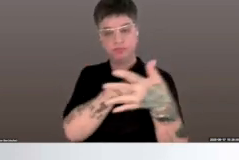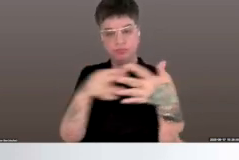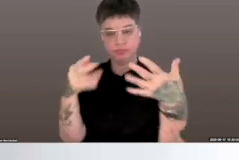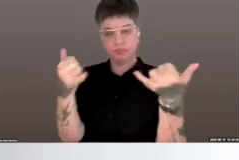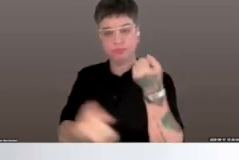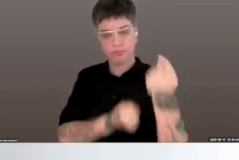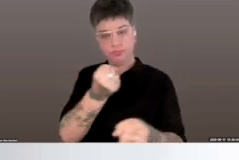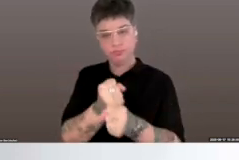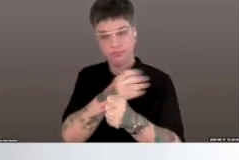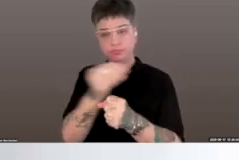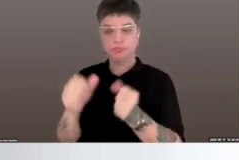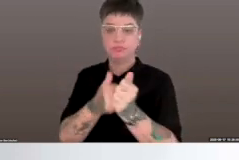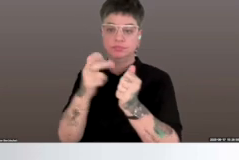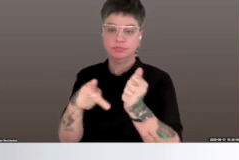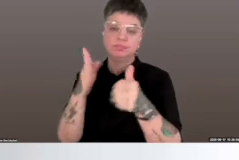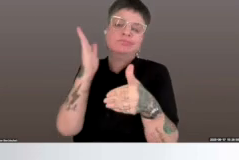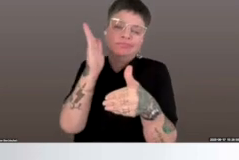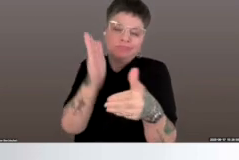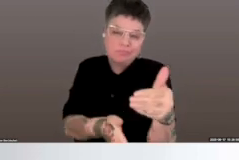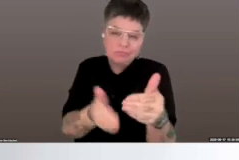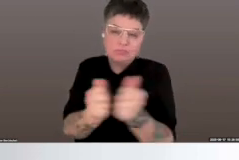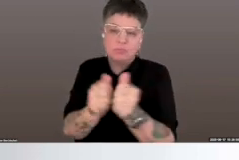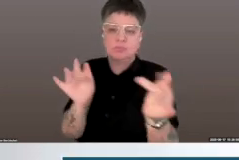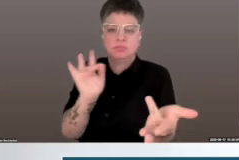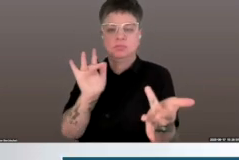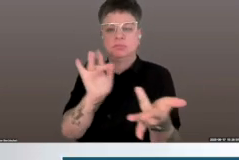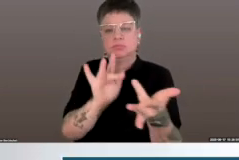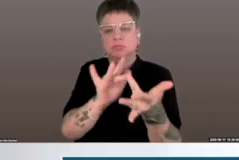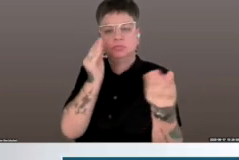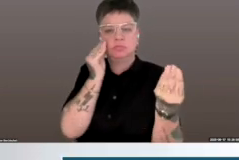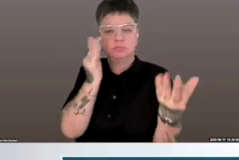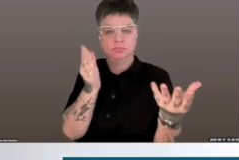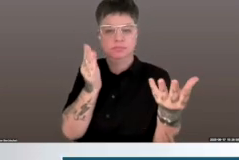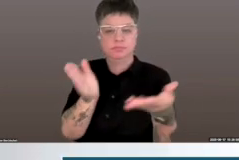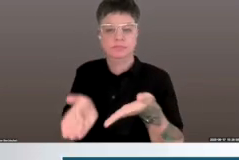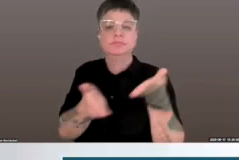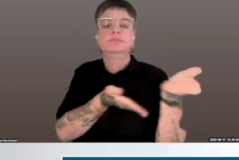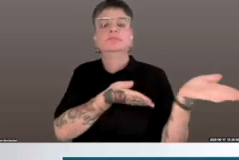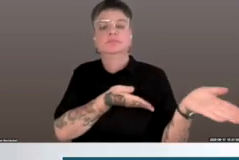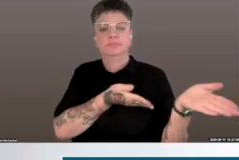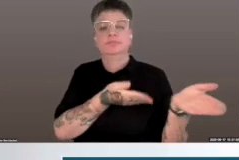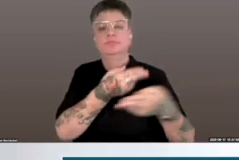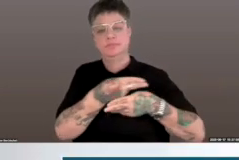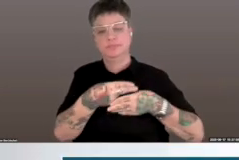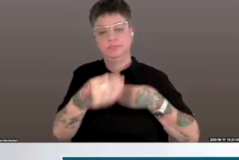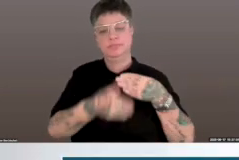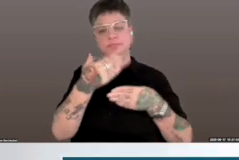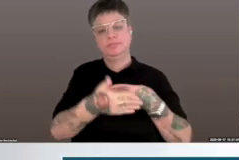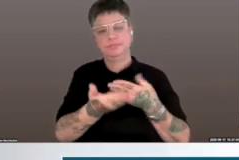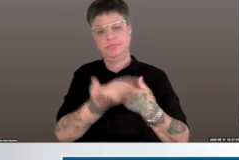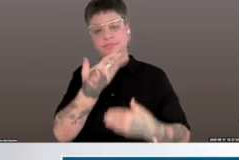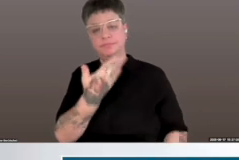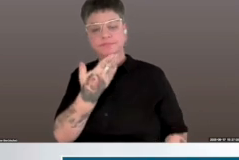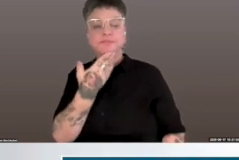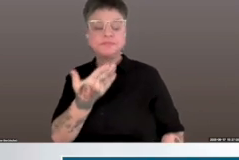with, or I'll end with our contact information. So next slide, thanks.